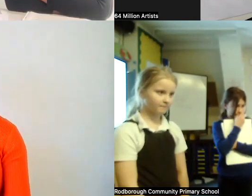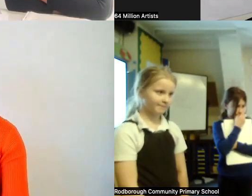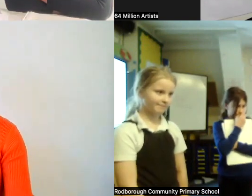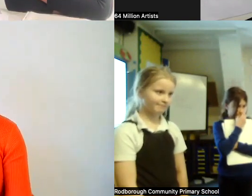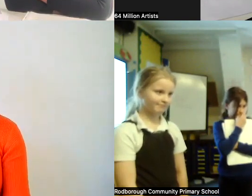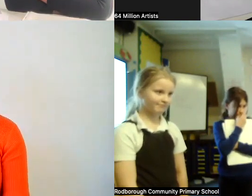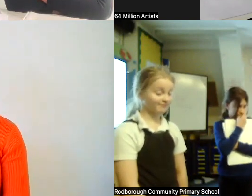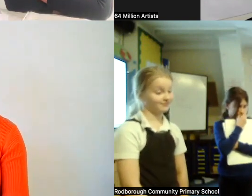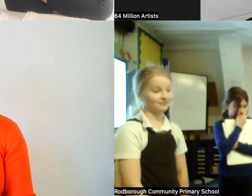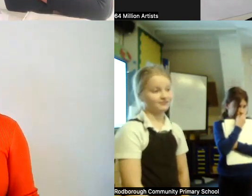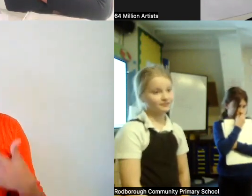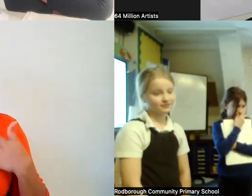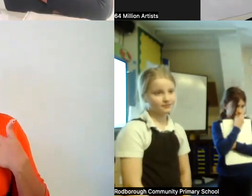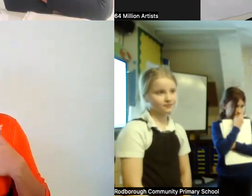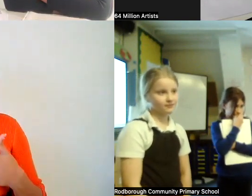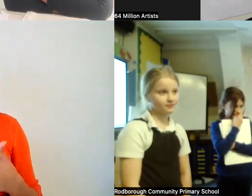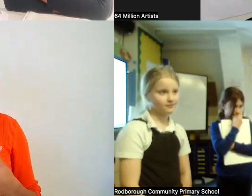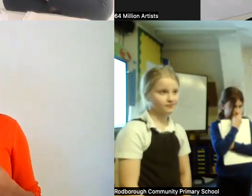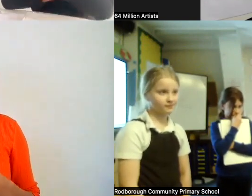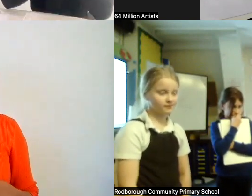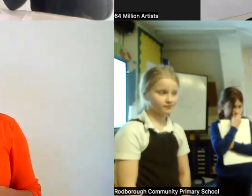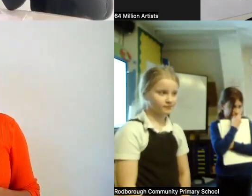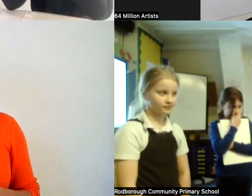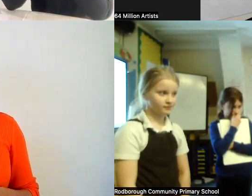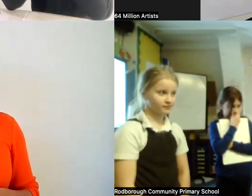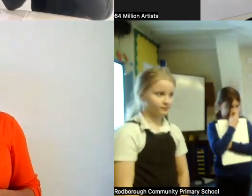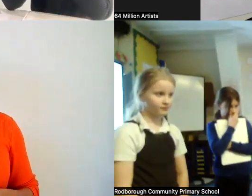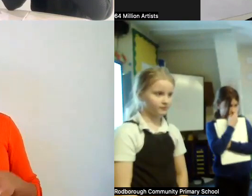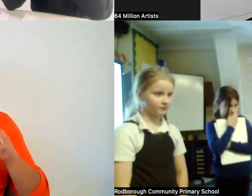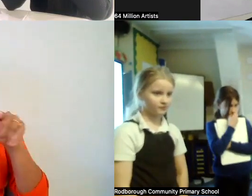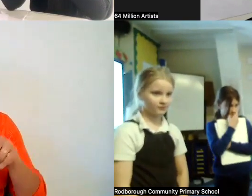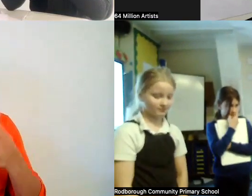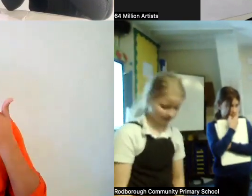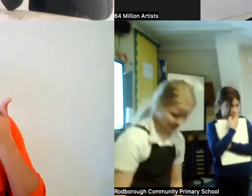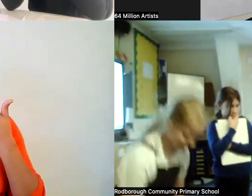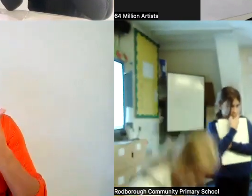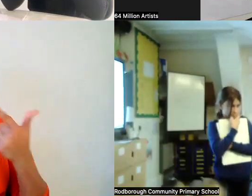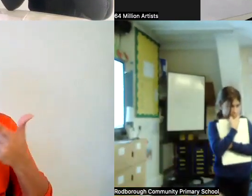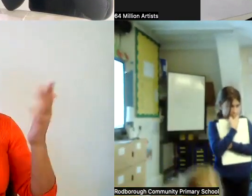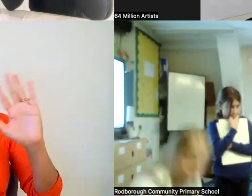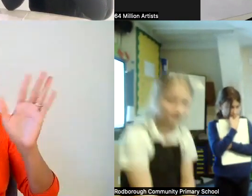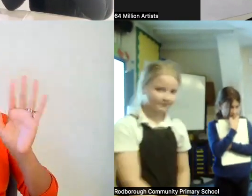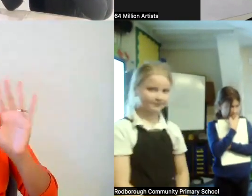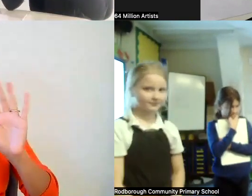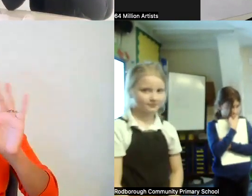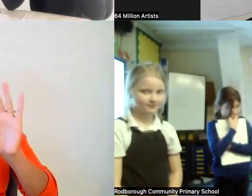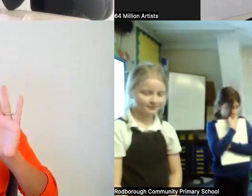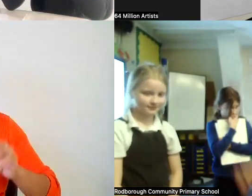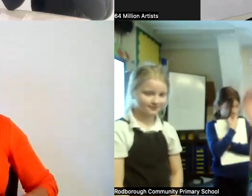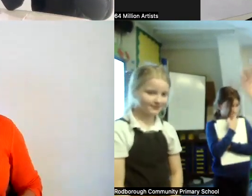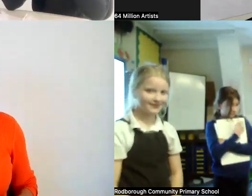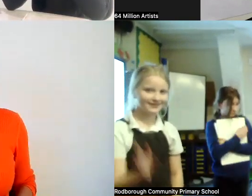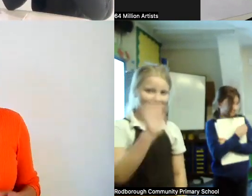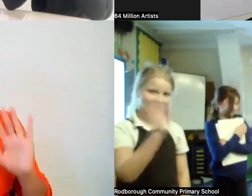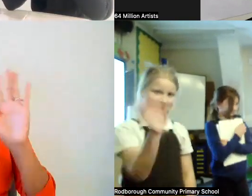well as nursery ones, I wonder. If anybody in the room would like to be very brave. Thank you very much. Thank you guys so much for